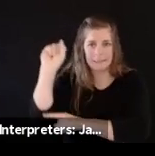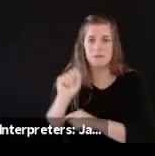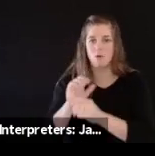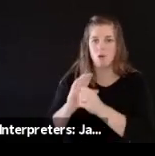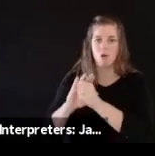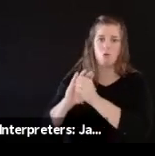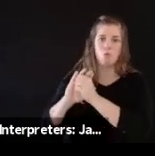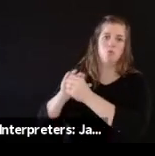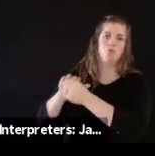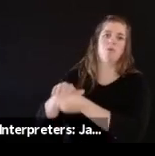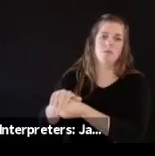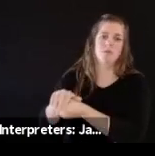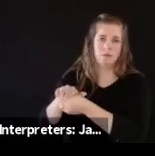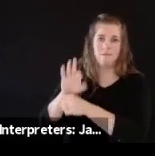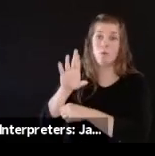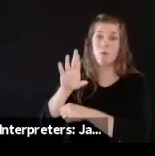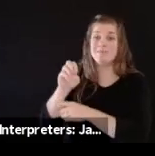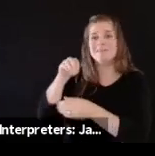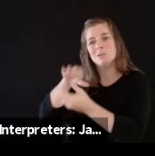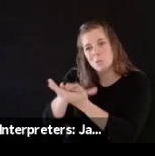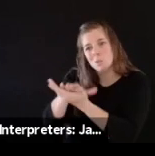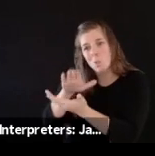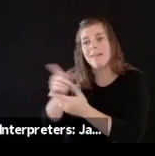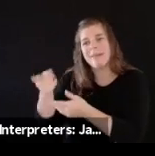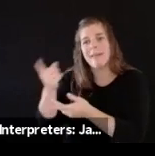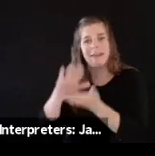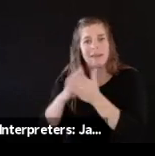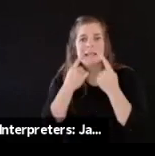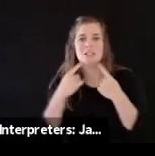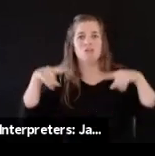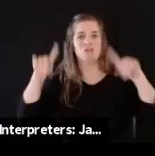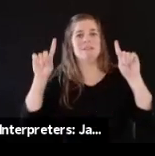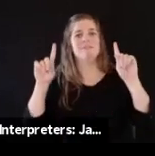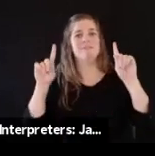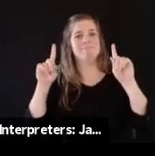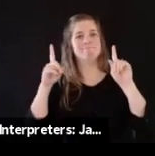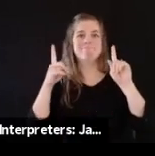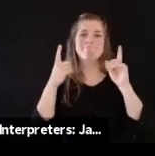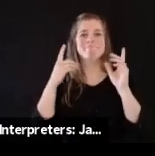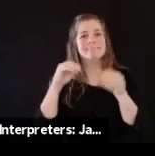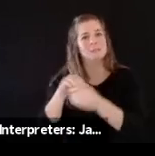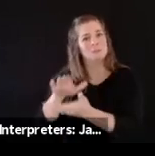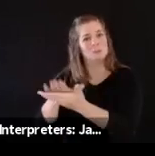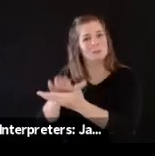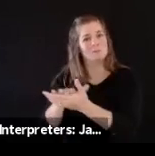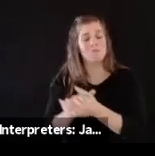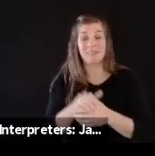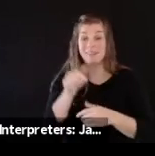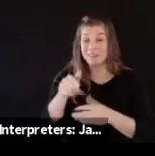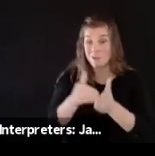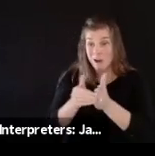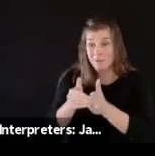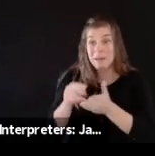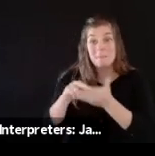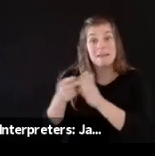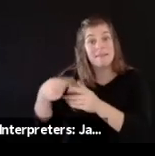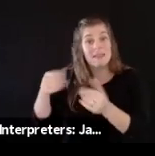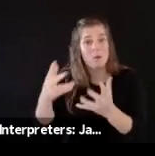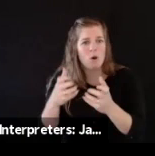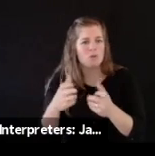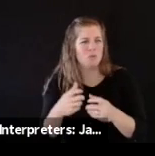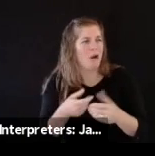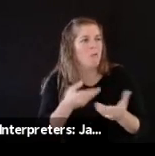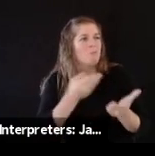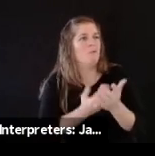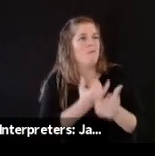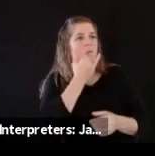through persisting in school and achieving in academics. This motivation is often fueled by a desire to prove wrong the